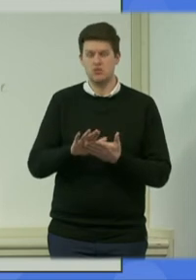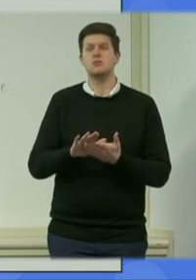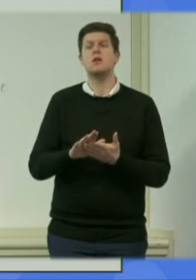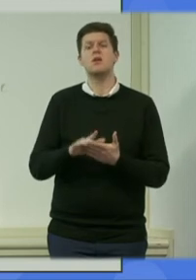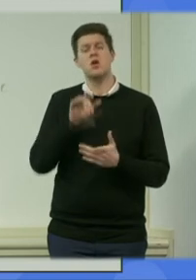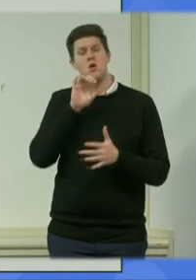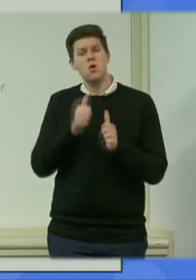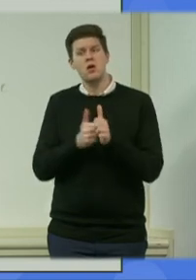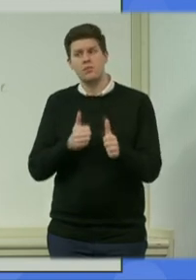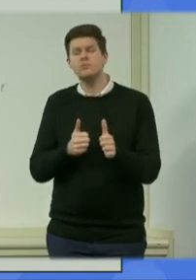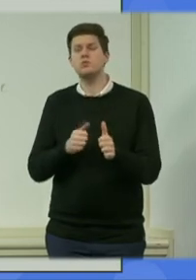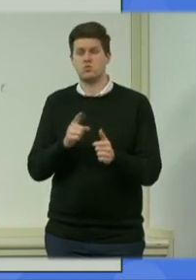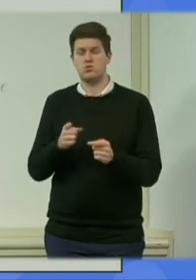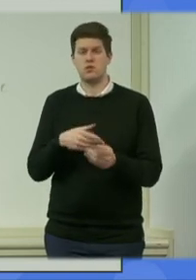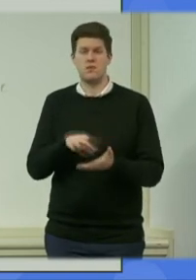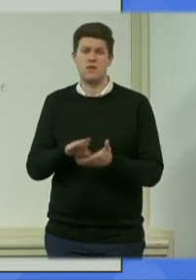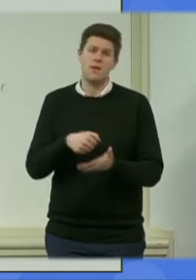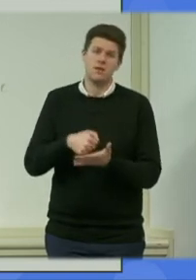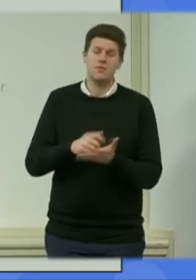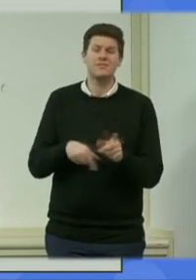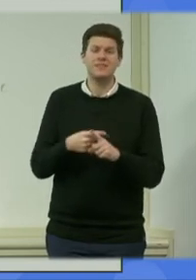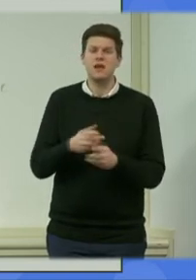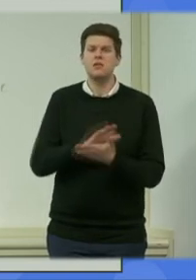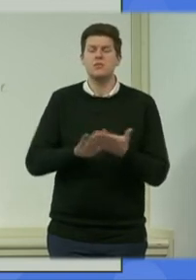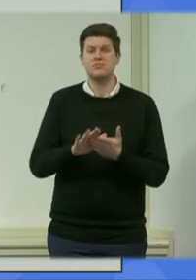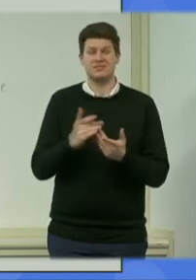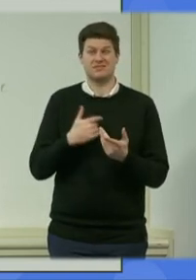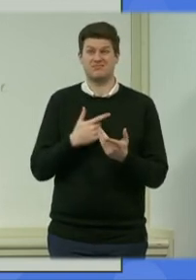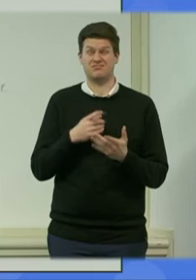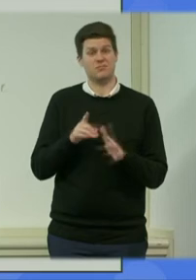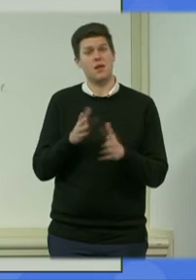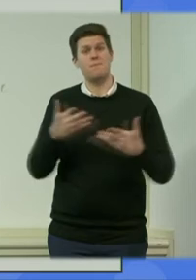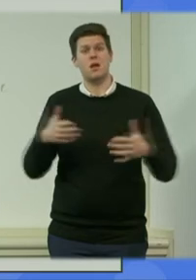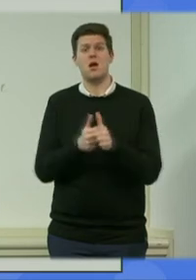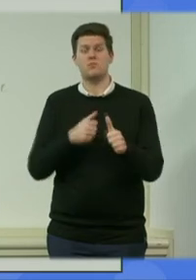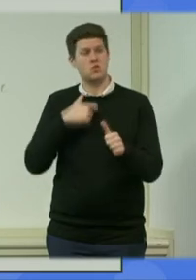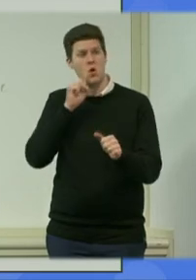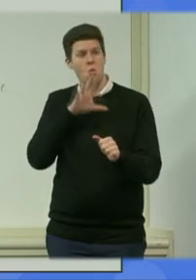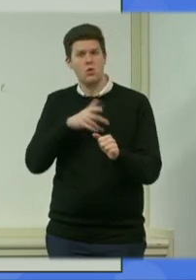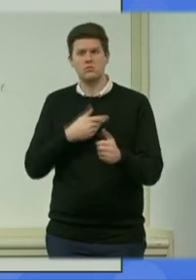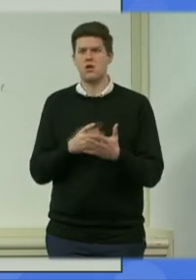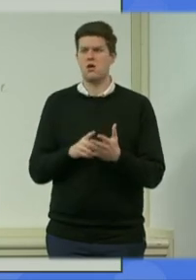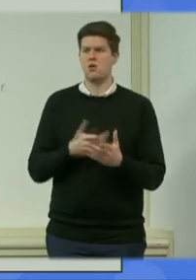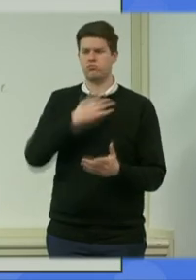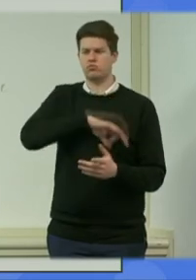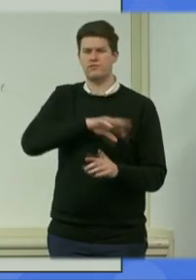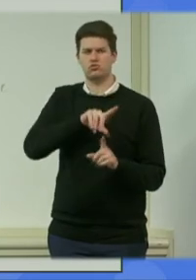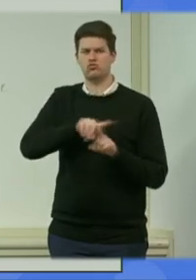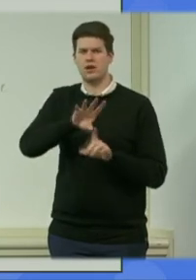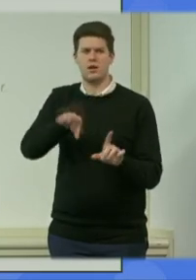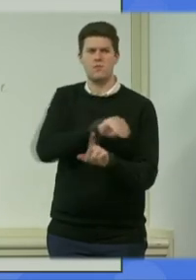minimum level if even they shift all of their profits abroad. You could merge national insurance, you've heard about, and income tax,